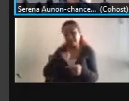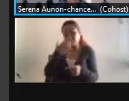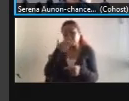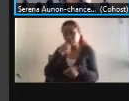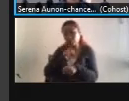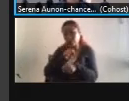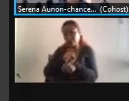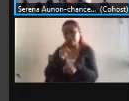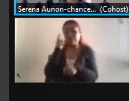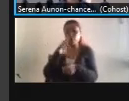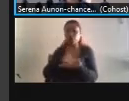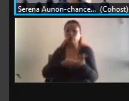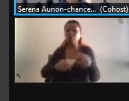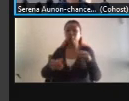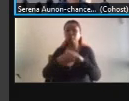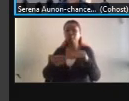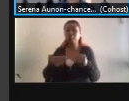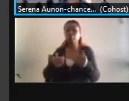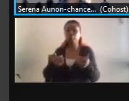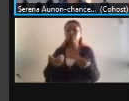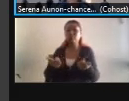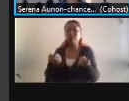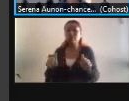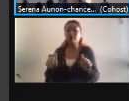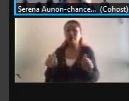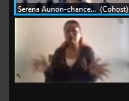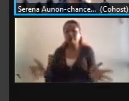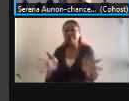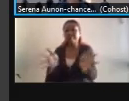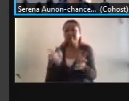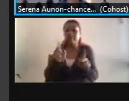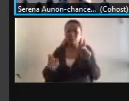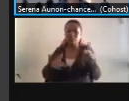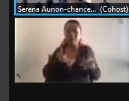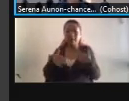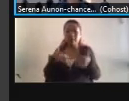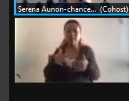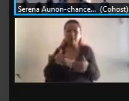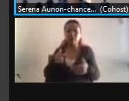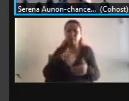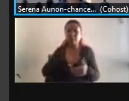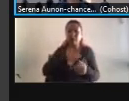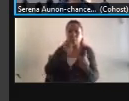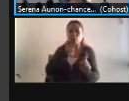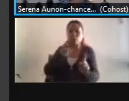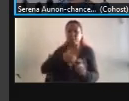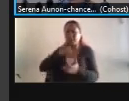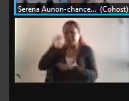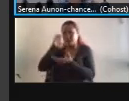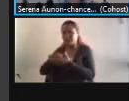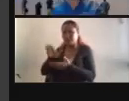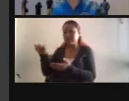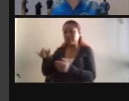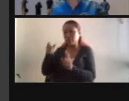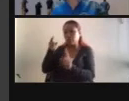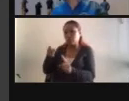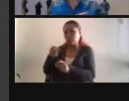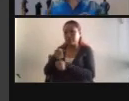that's my goal, my husband's goal as well. We love mentoring the next generation of scientists.